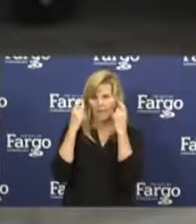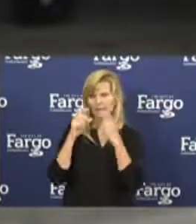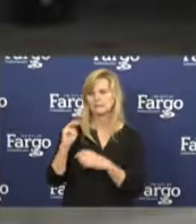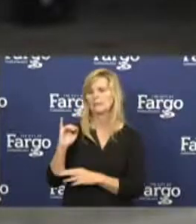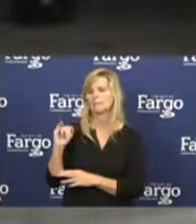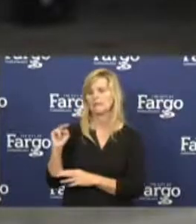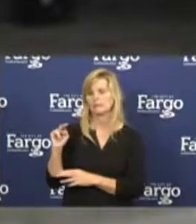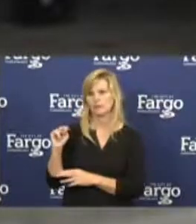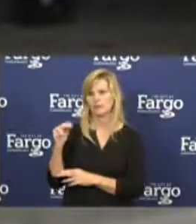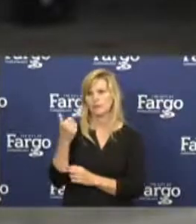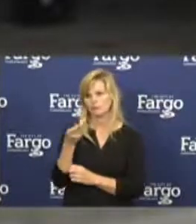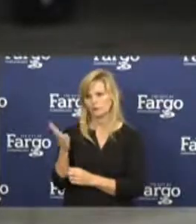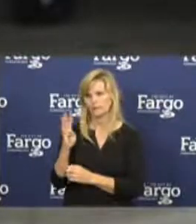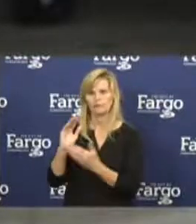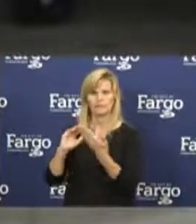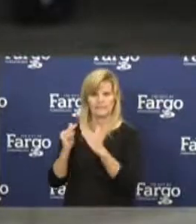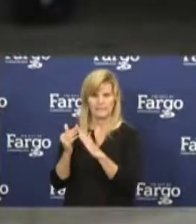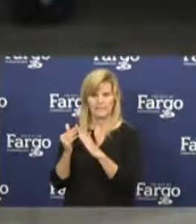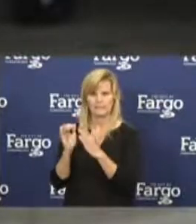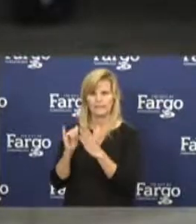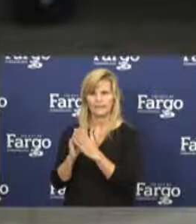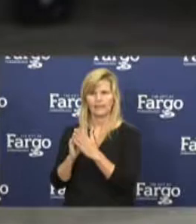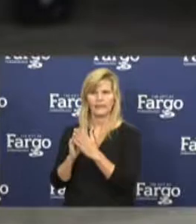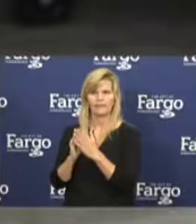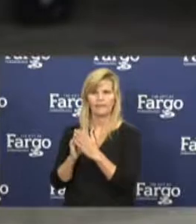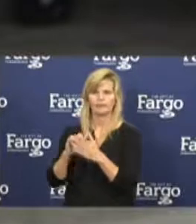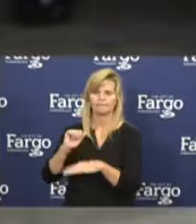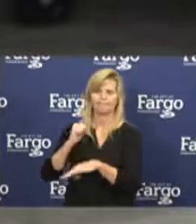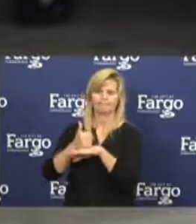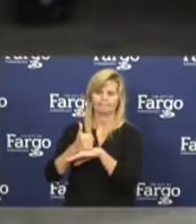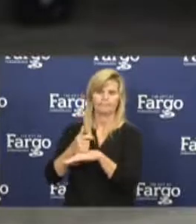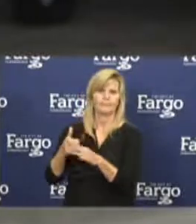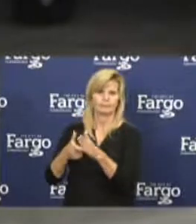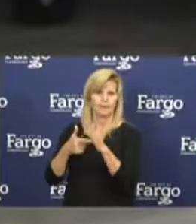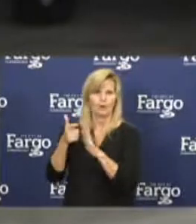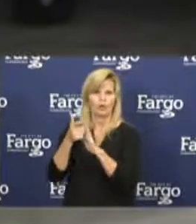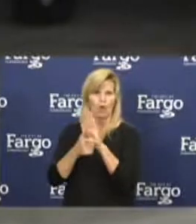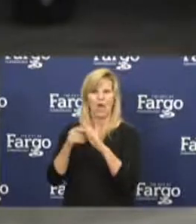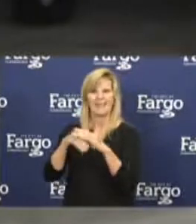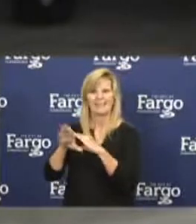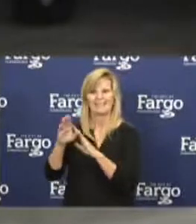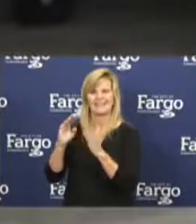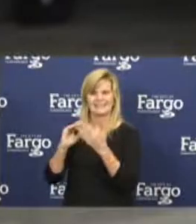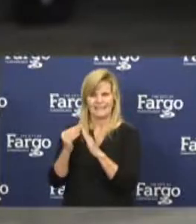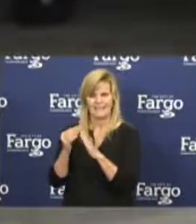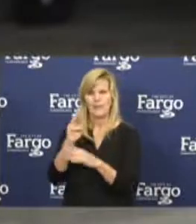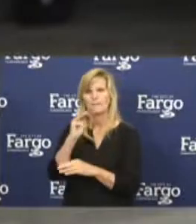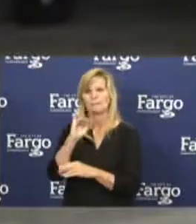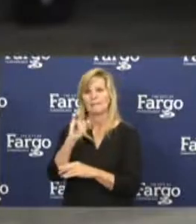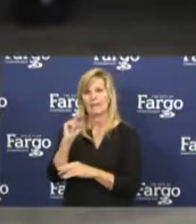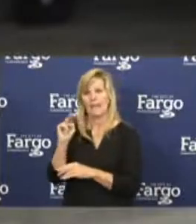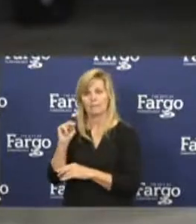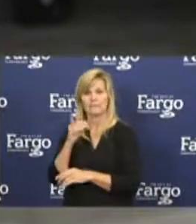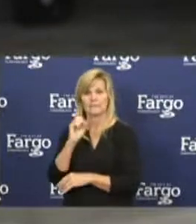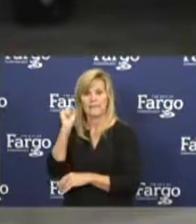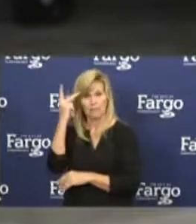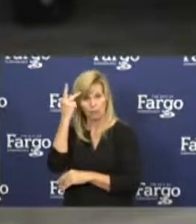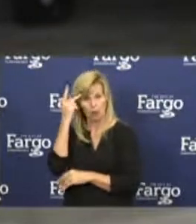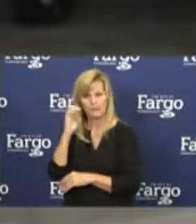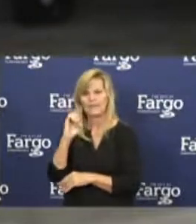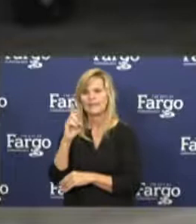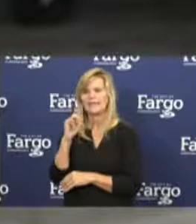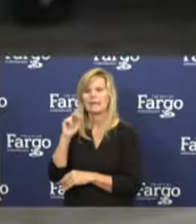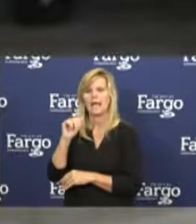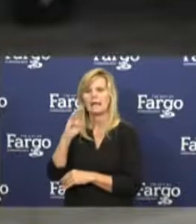Minnesota, there's a number of cities that have enacted ordinances for masks. It's Minneapolis, St. Paul, Edina,